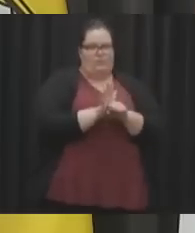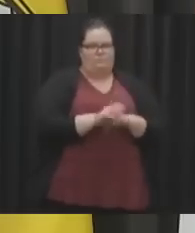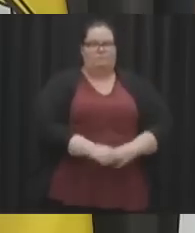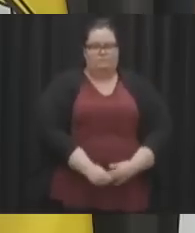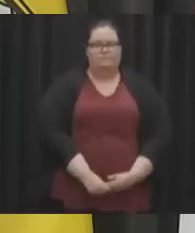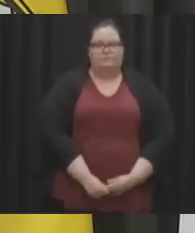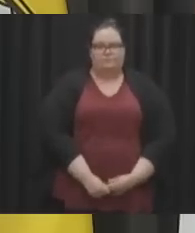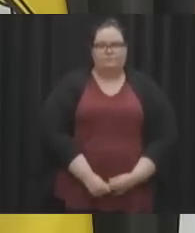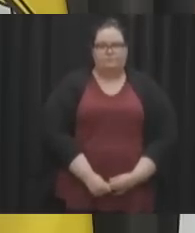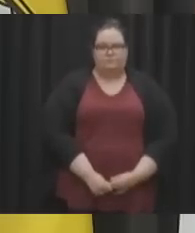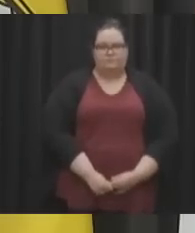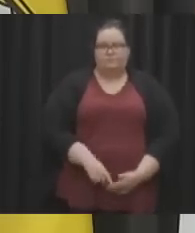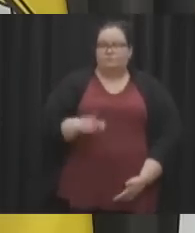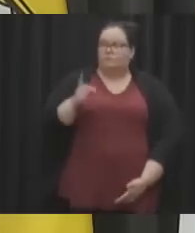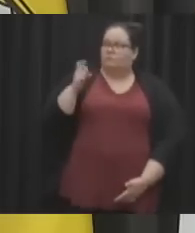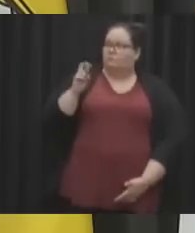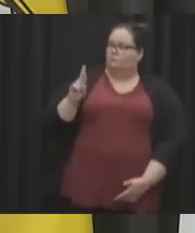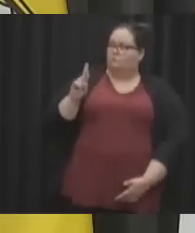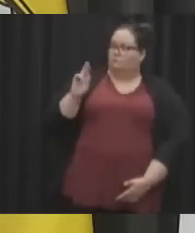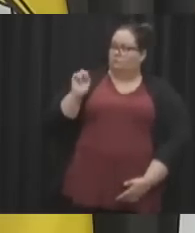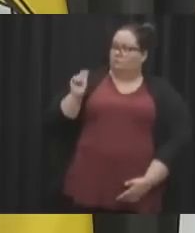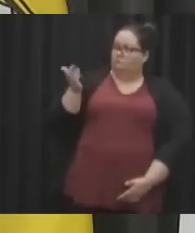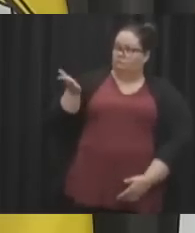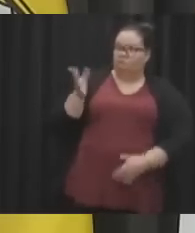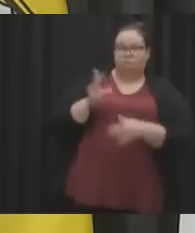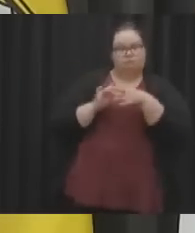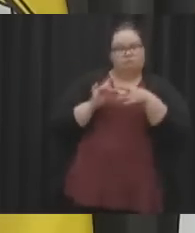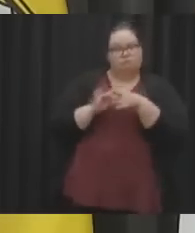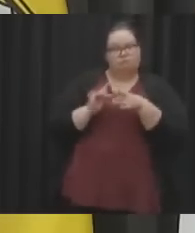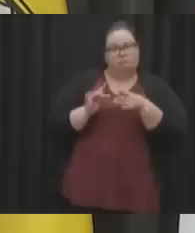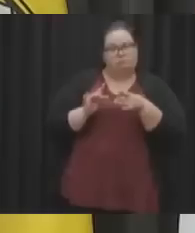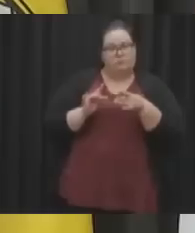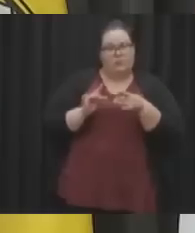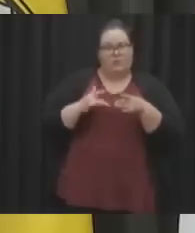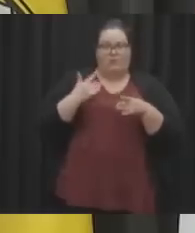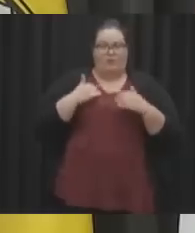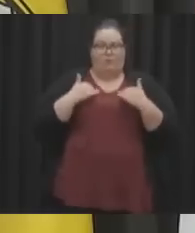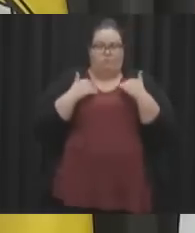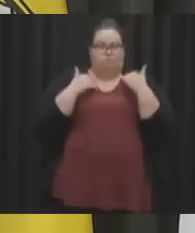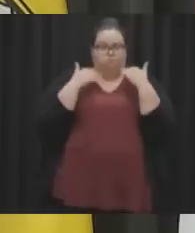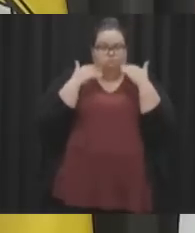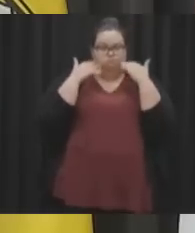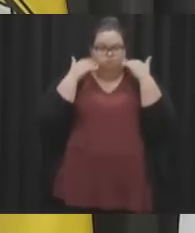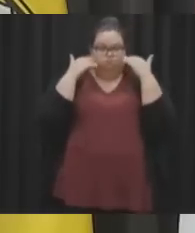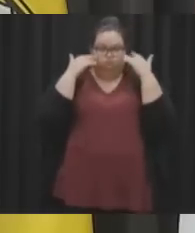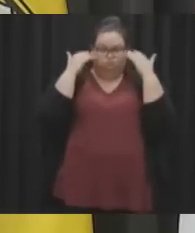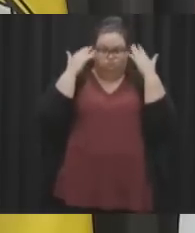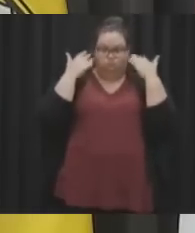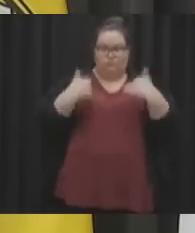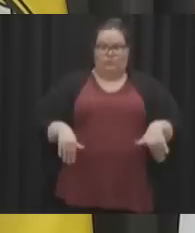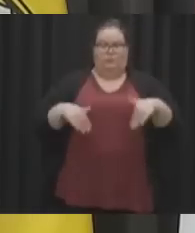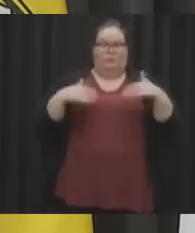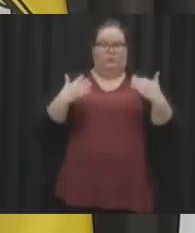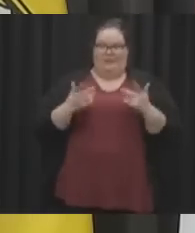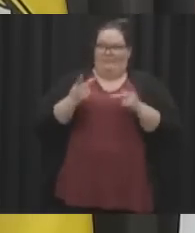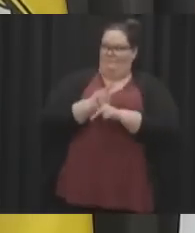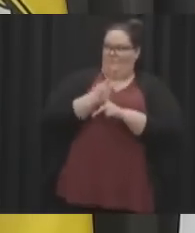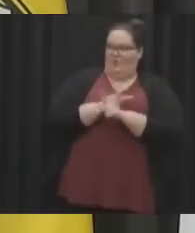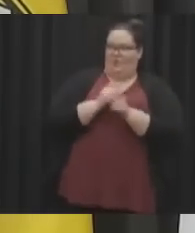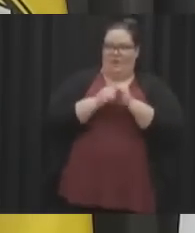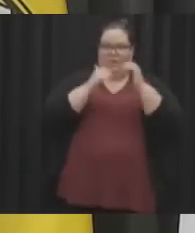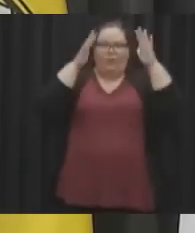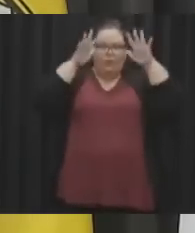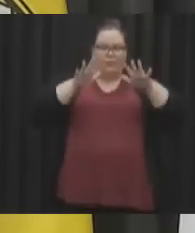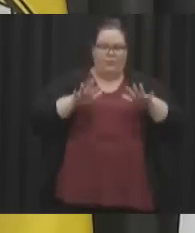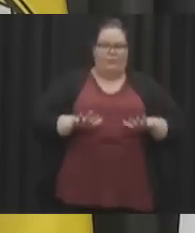s'est chanceux les derniers mois de vivre en Nouveau-Brunswick, de vivre dans l'Atlantique au Canada, d'être assez protégé par notre